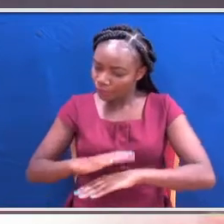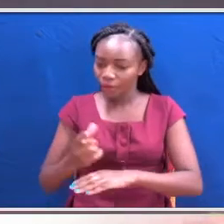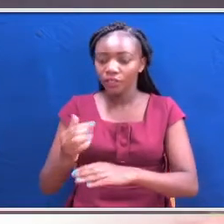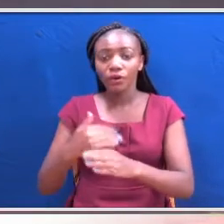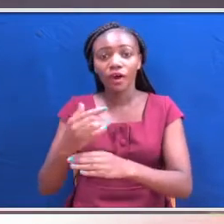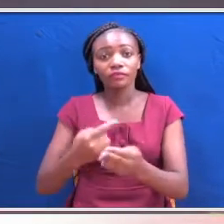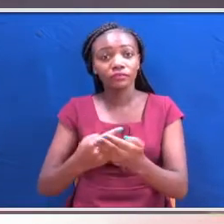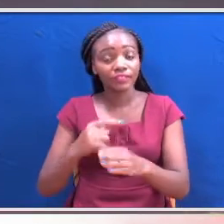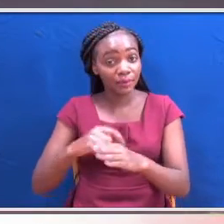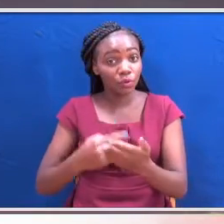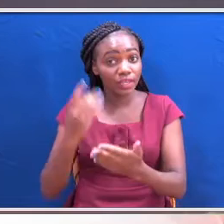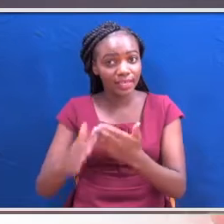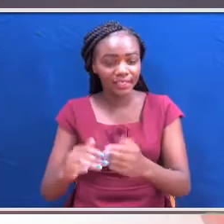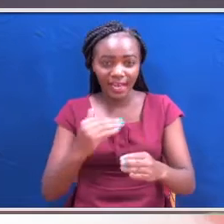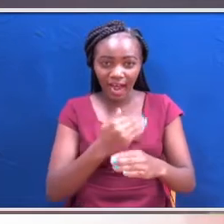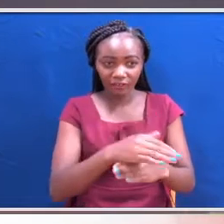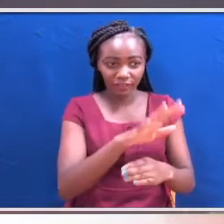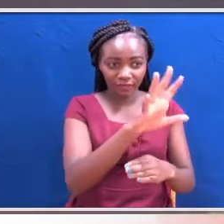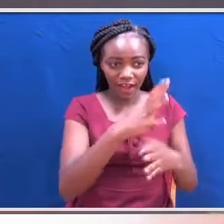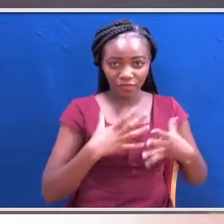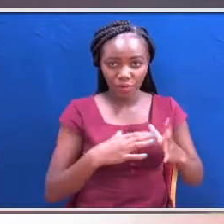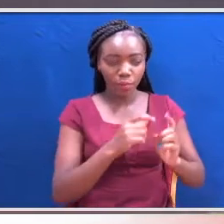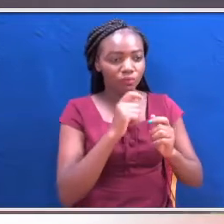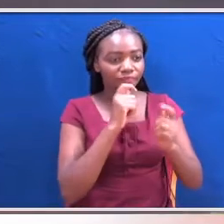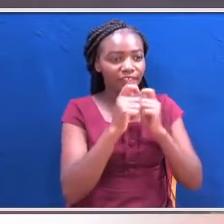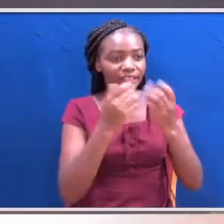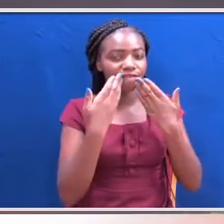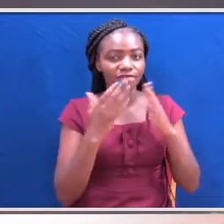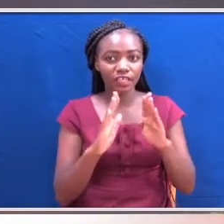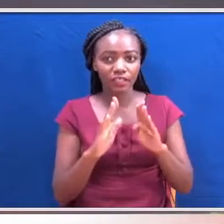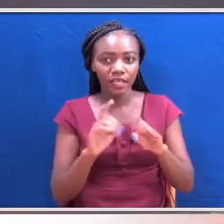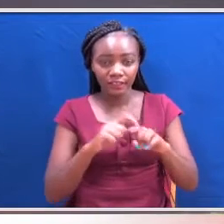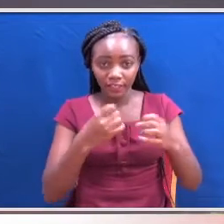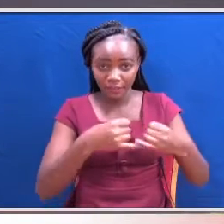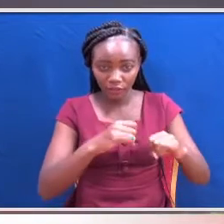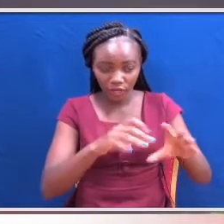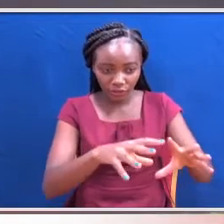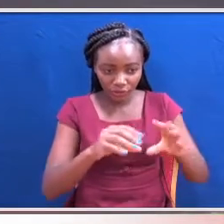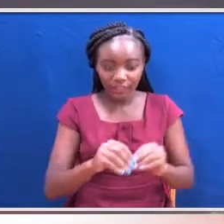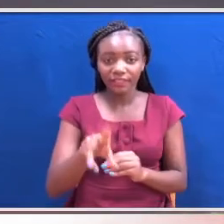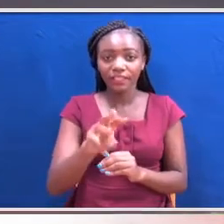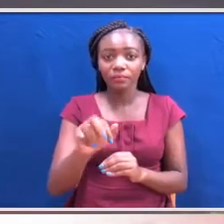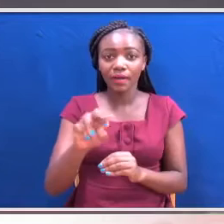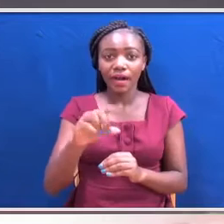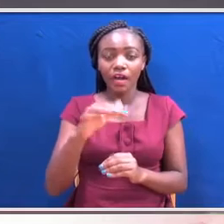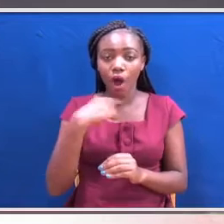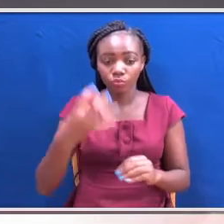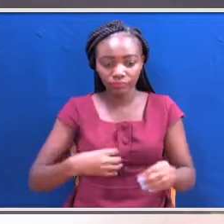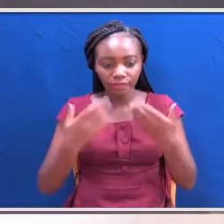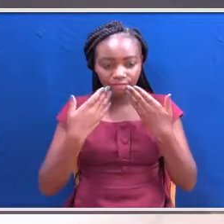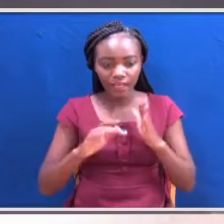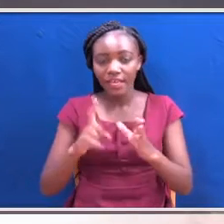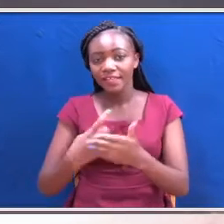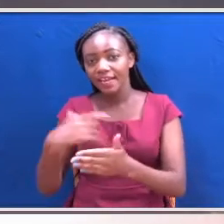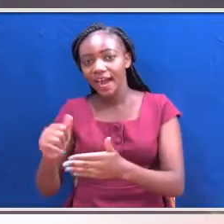that saw five candidates defend the application to succeed retired Chief Justice David Maraga. Five more applicants will meet